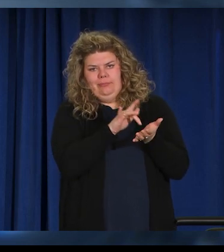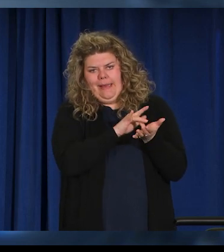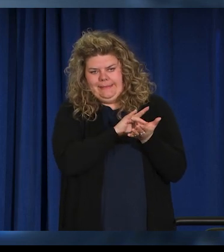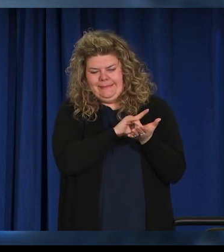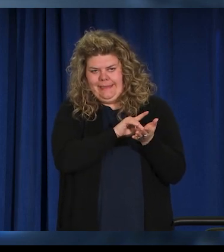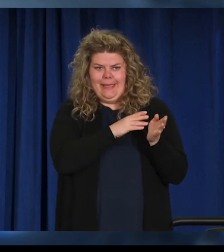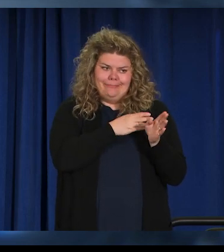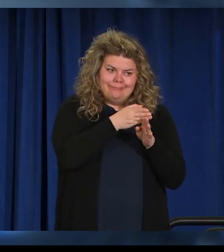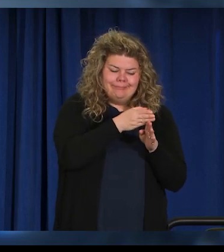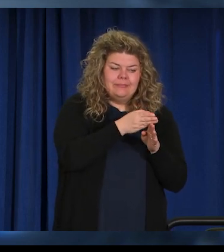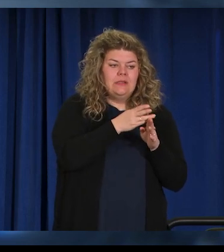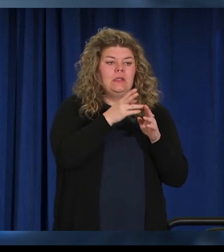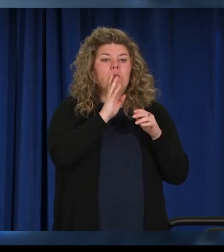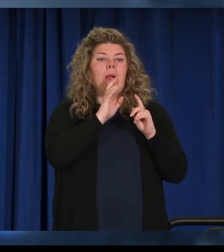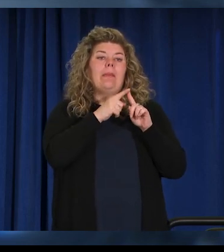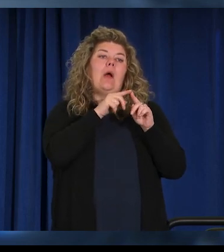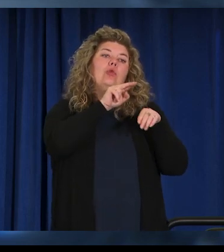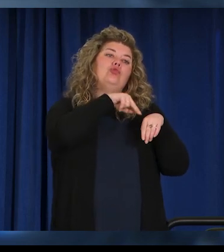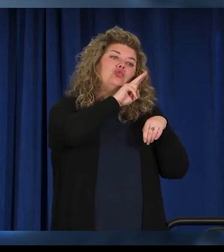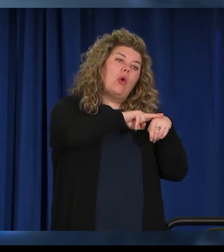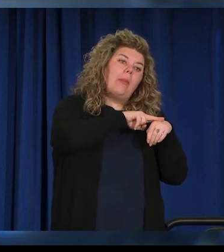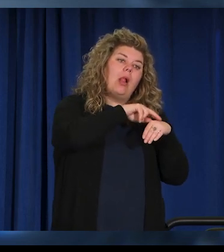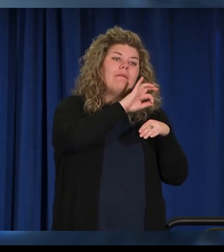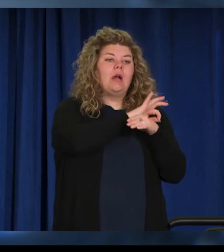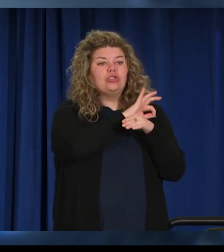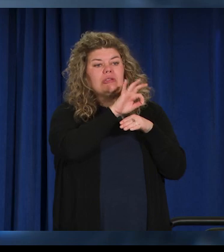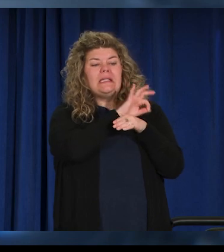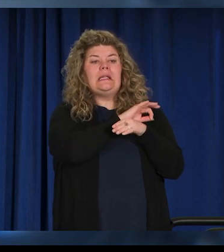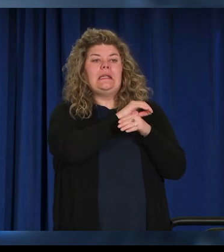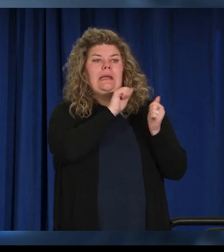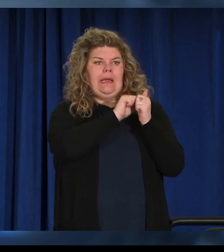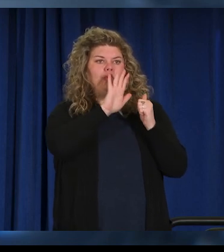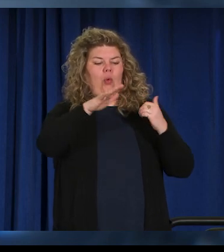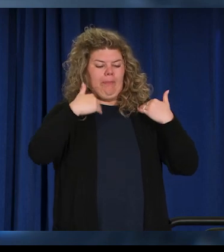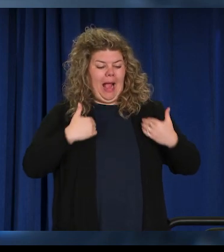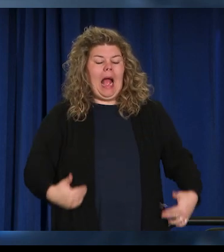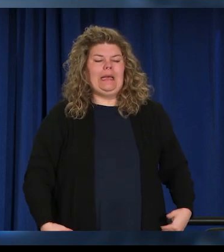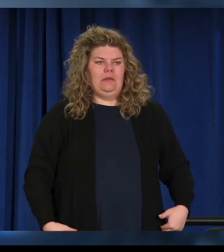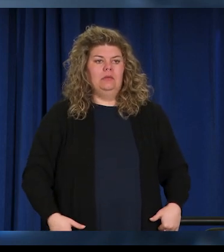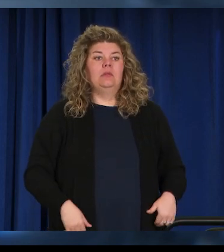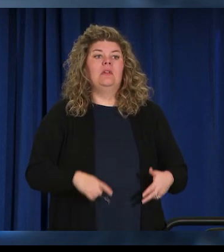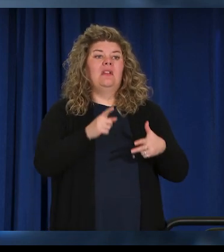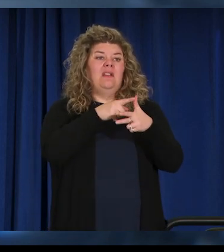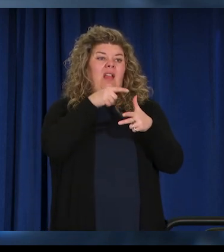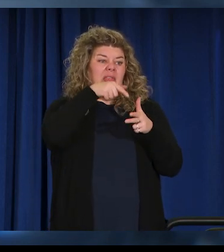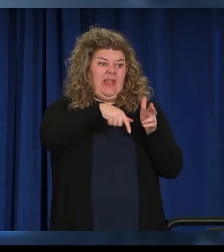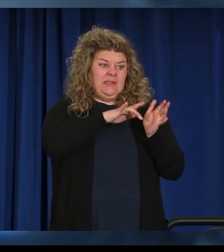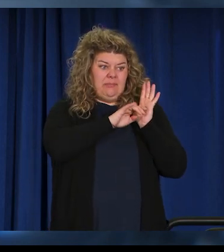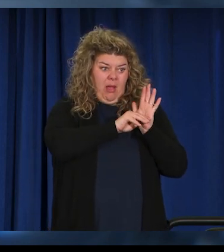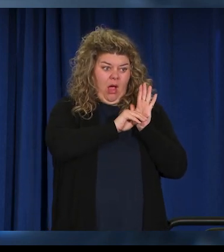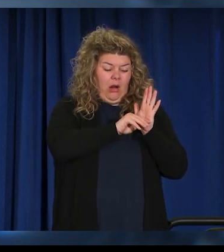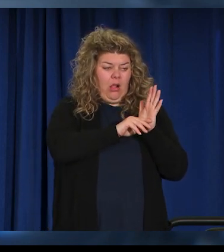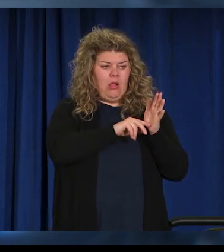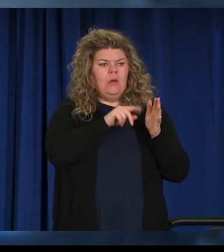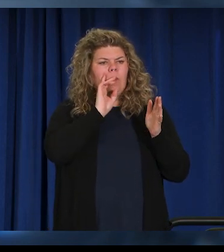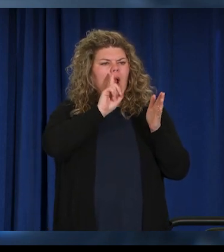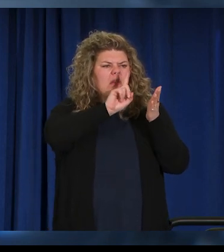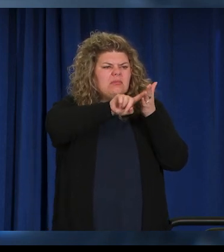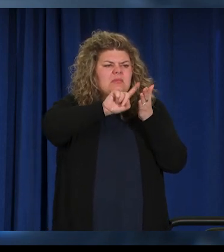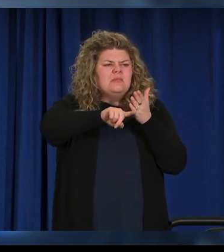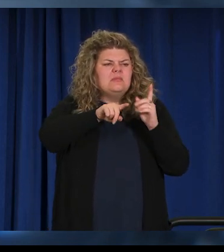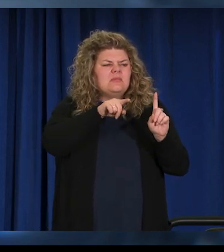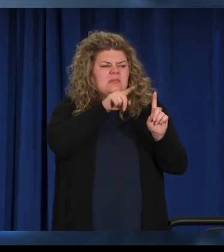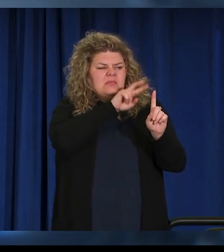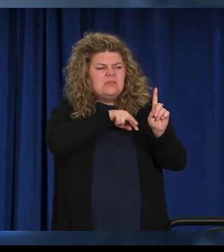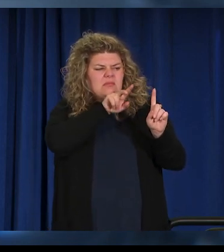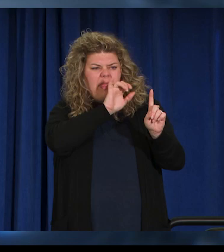of normal functioning in anatomy. So the intention of this model is to look for what's wrong with someone with the